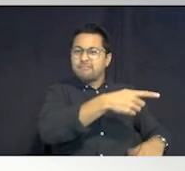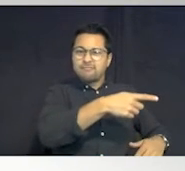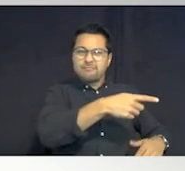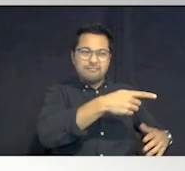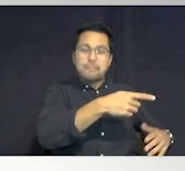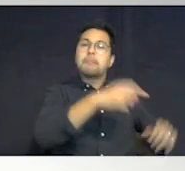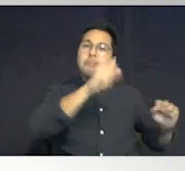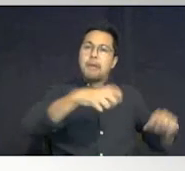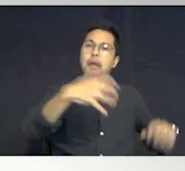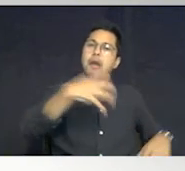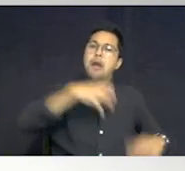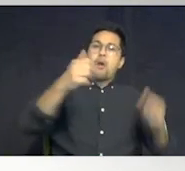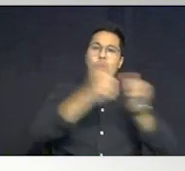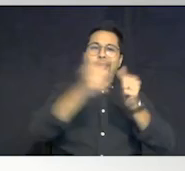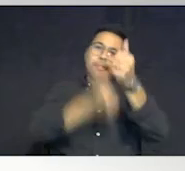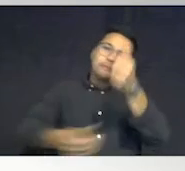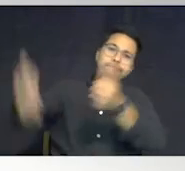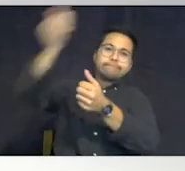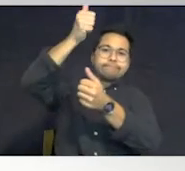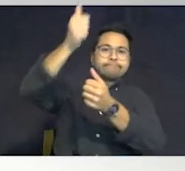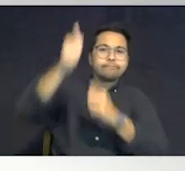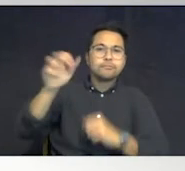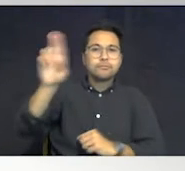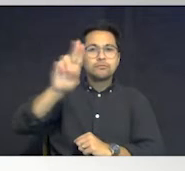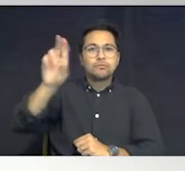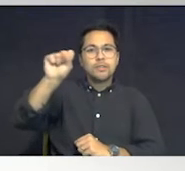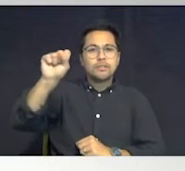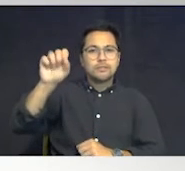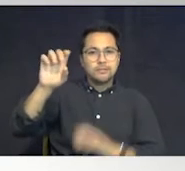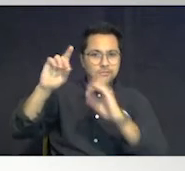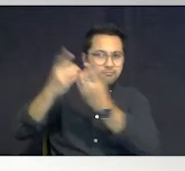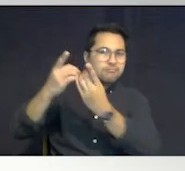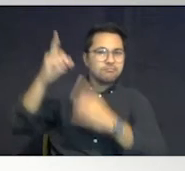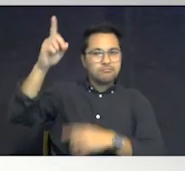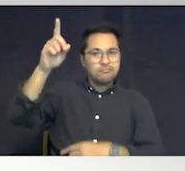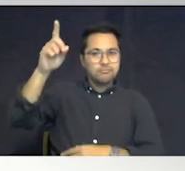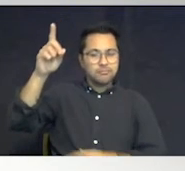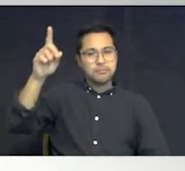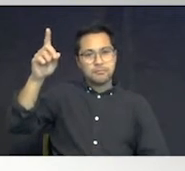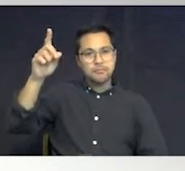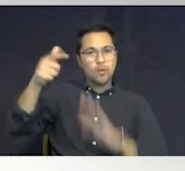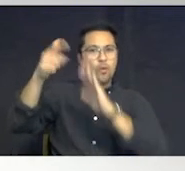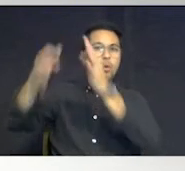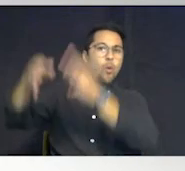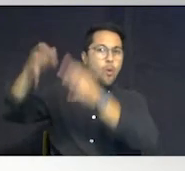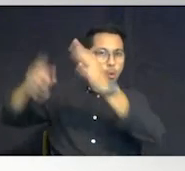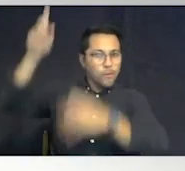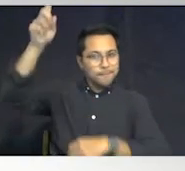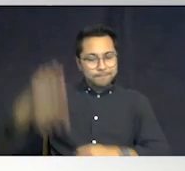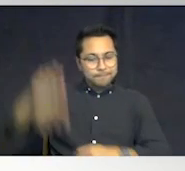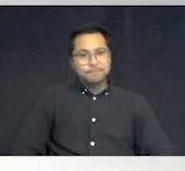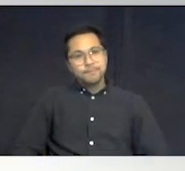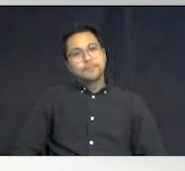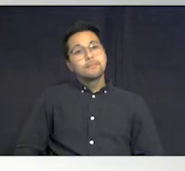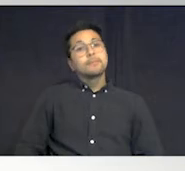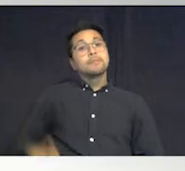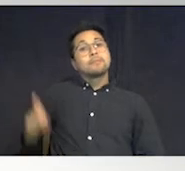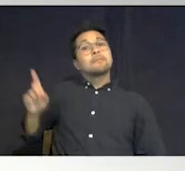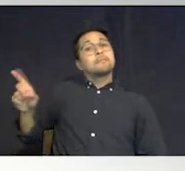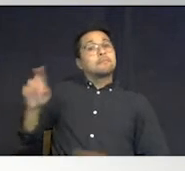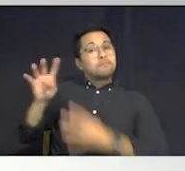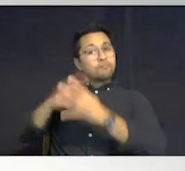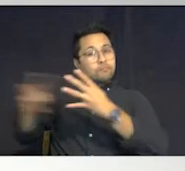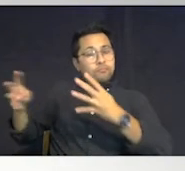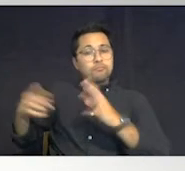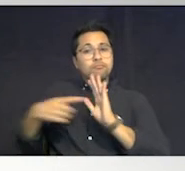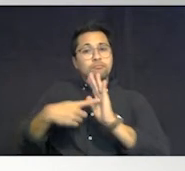in a district court of the United States. So this graphic just shows how a parent